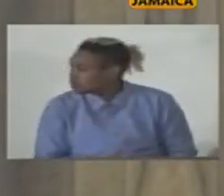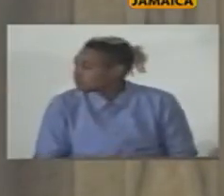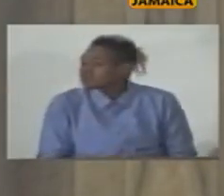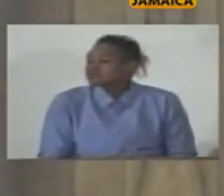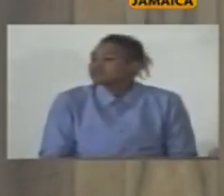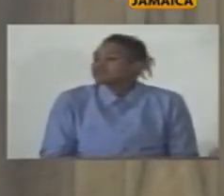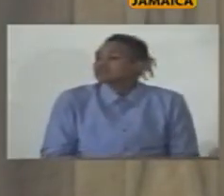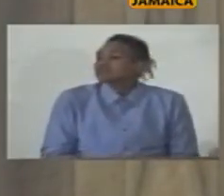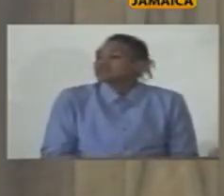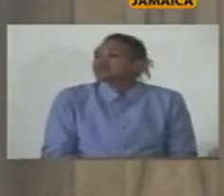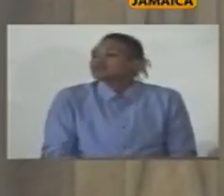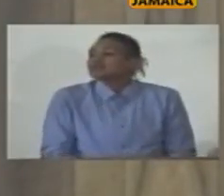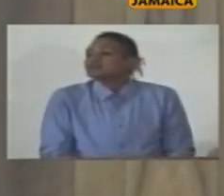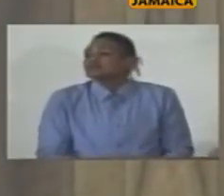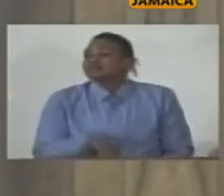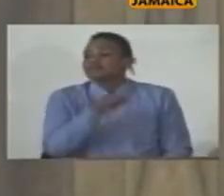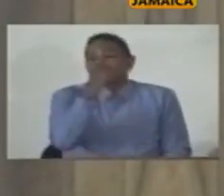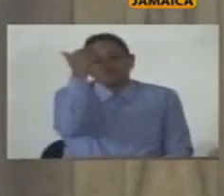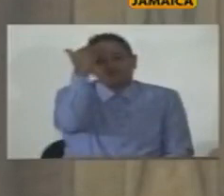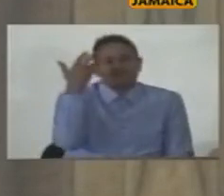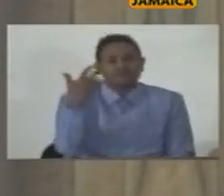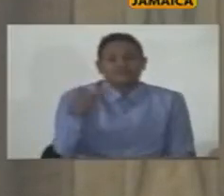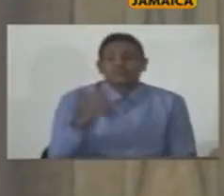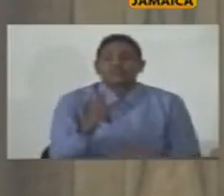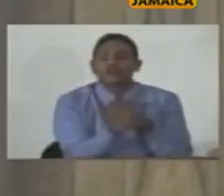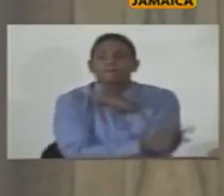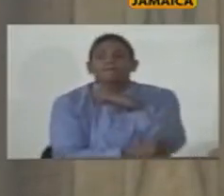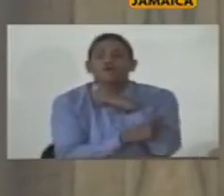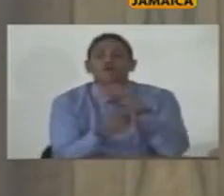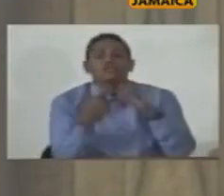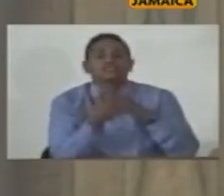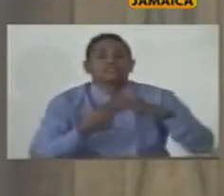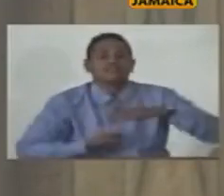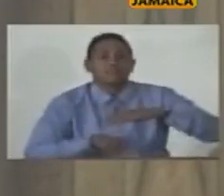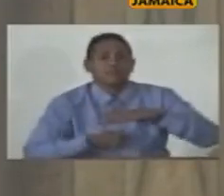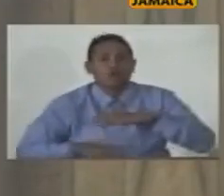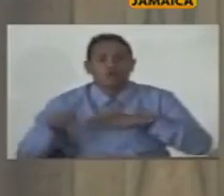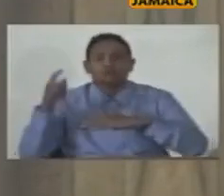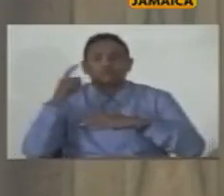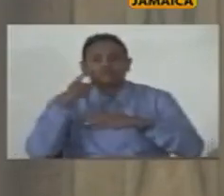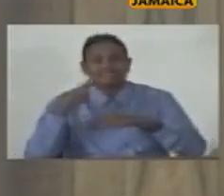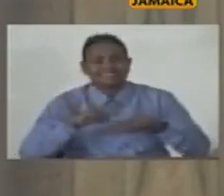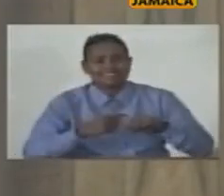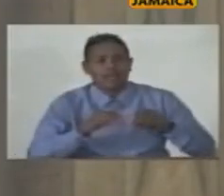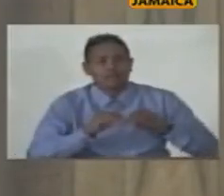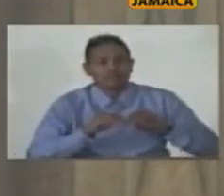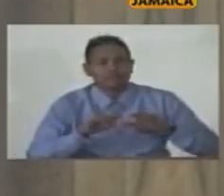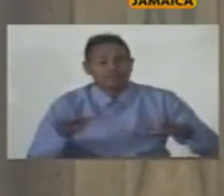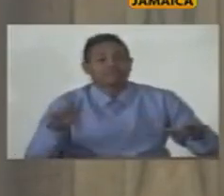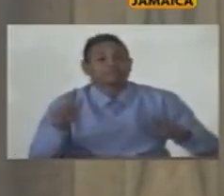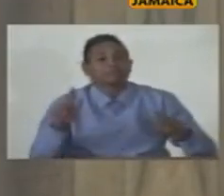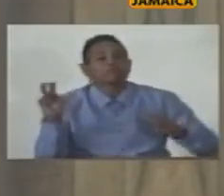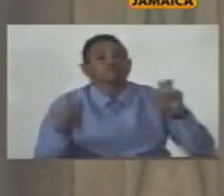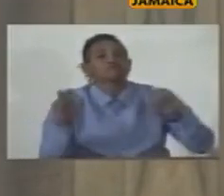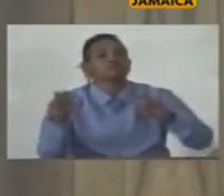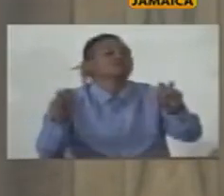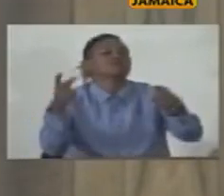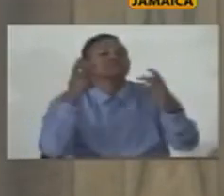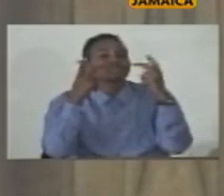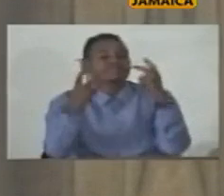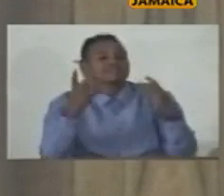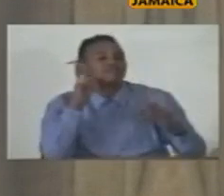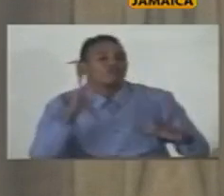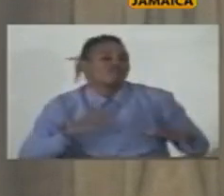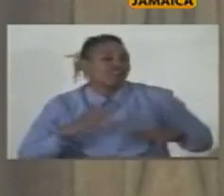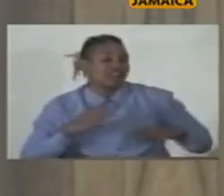Mr. Speaker, as you all know, Portland is the birthplace of tourism in Jamaica. Over the past 32 years,